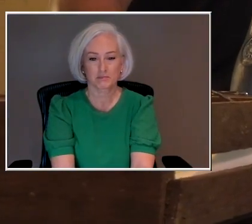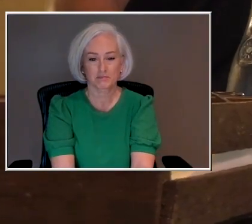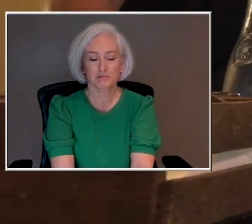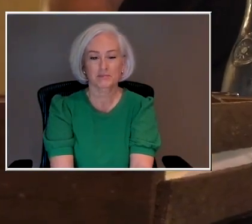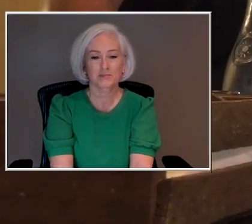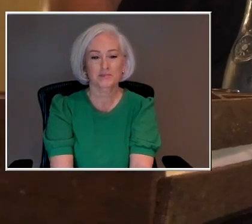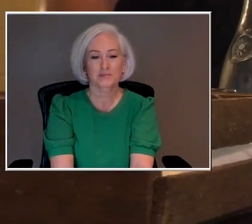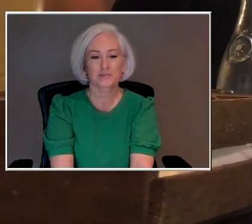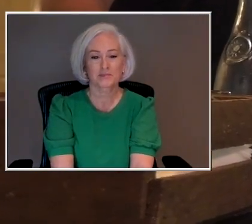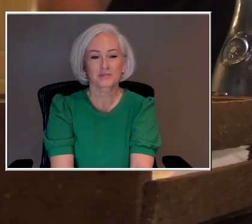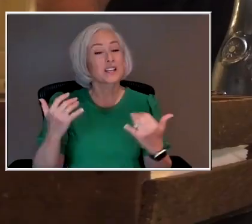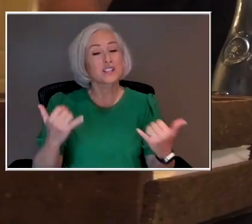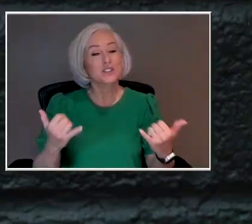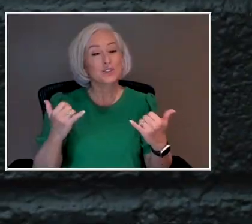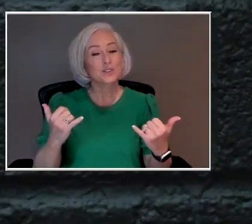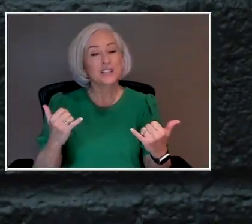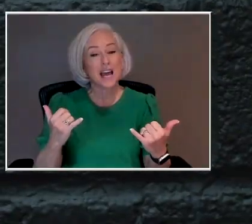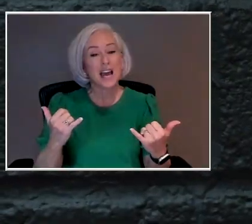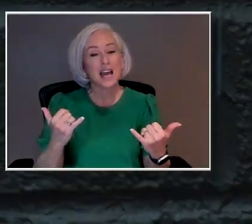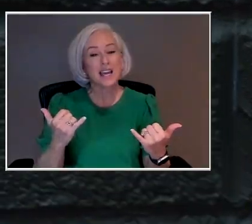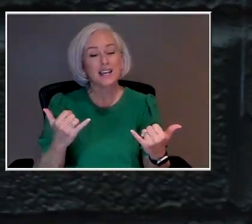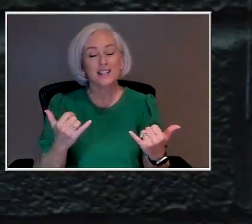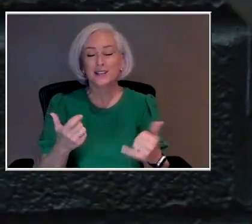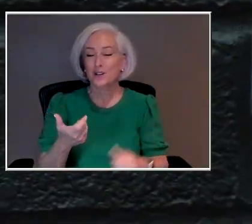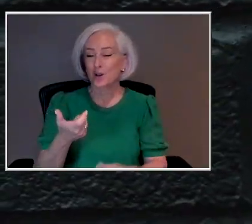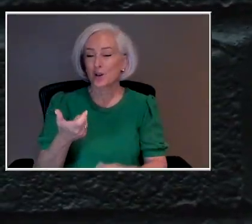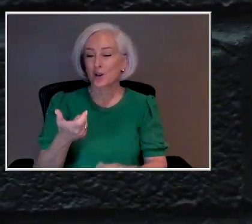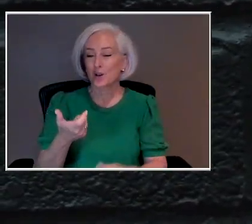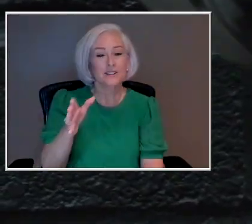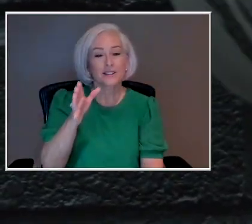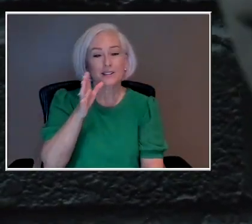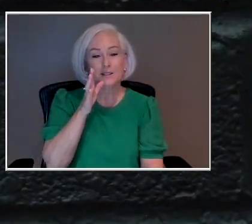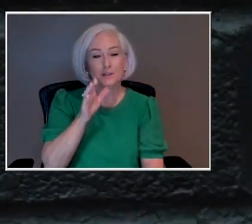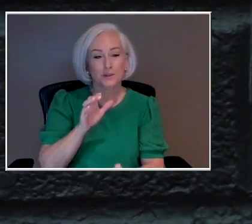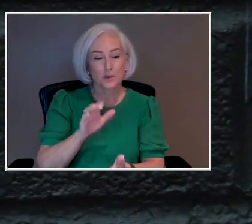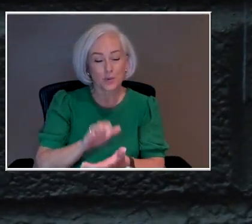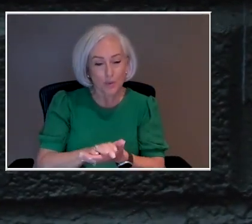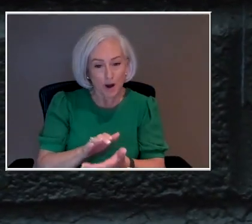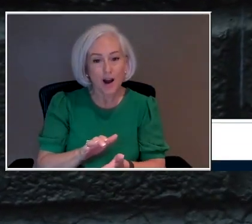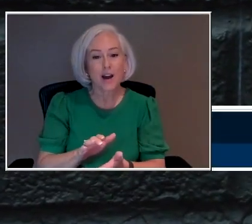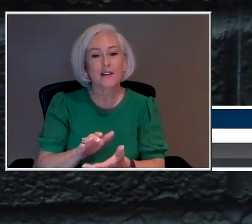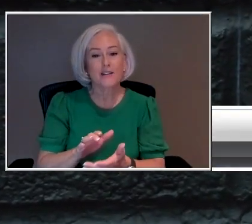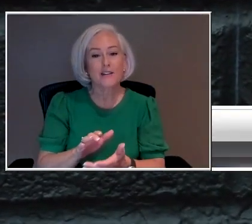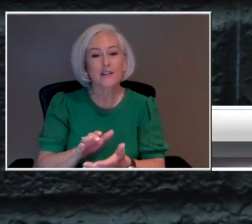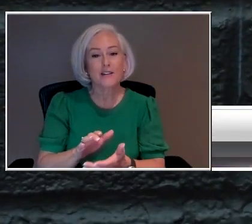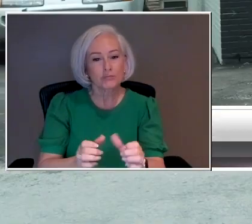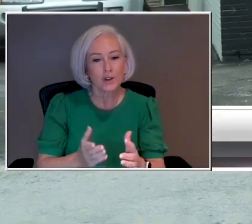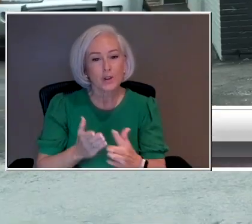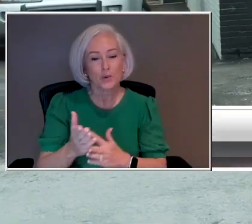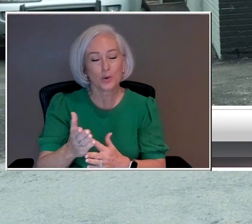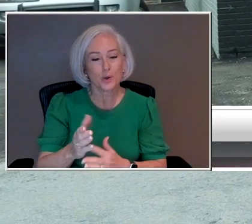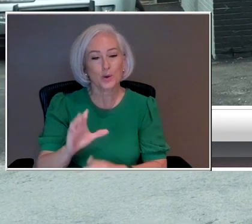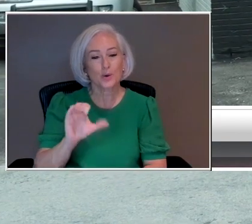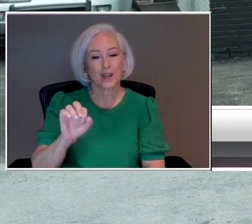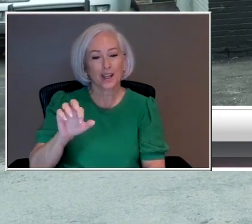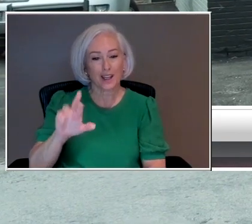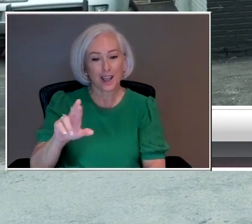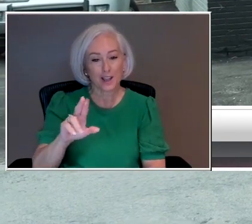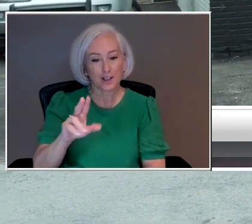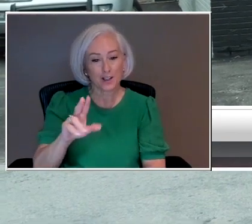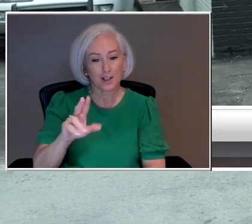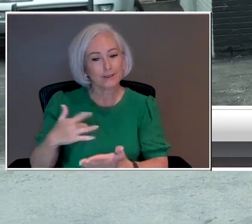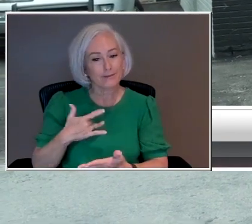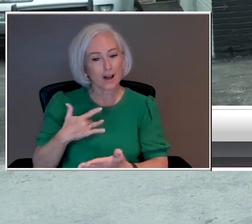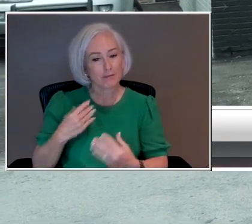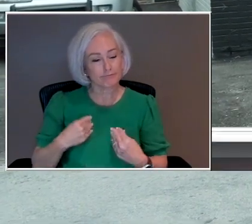Coming up today, after watching his wife survive cancer treatment, he was inspired. Meet the man and see the message he hopes will